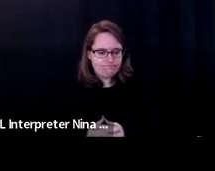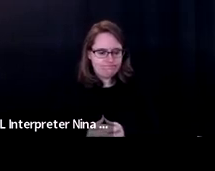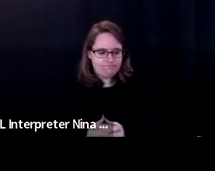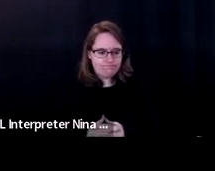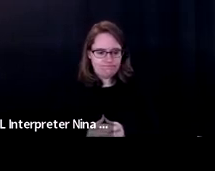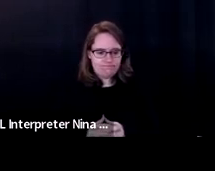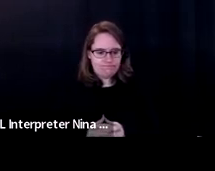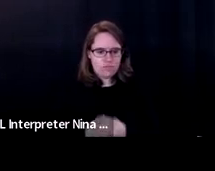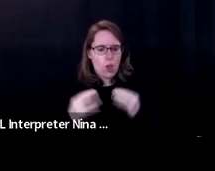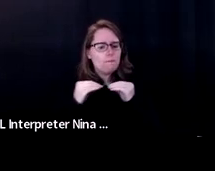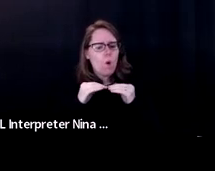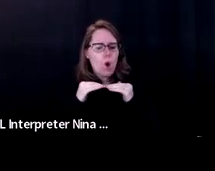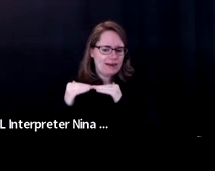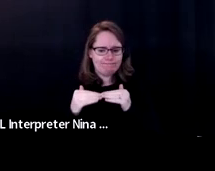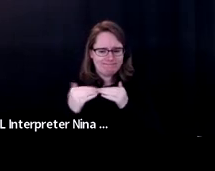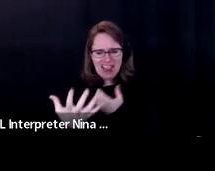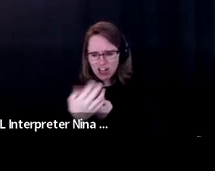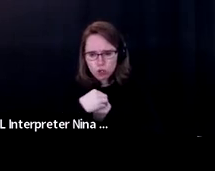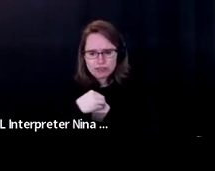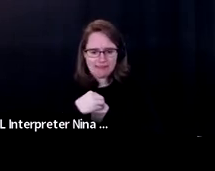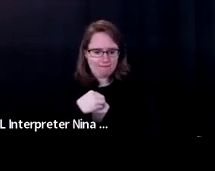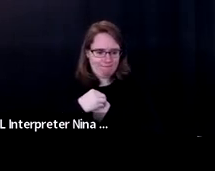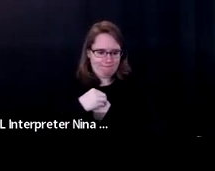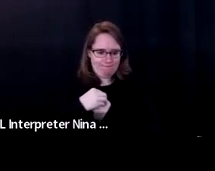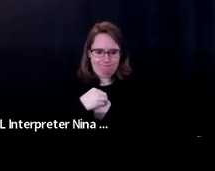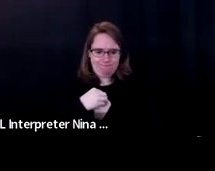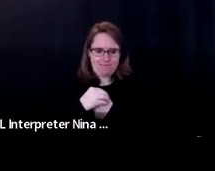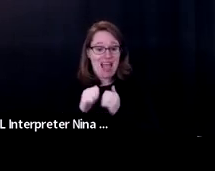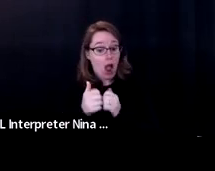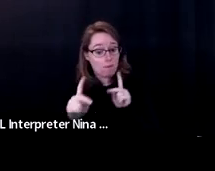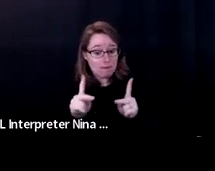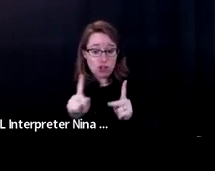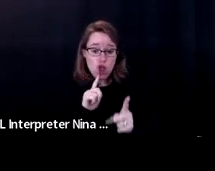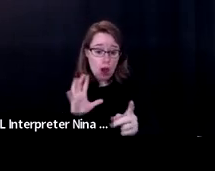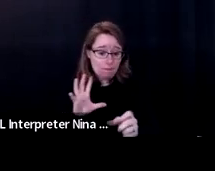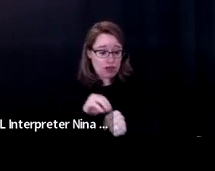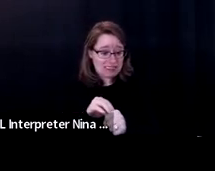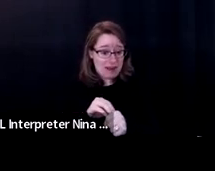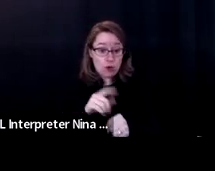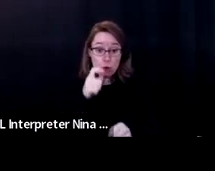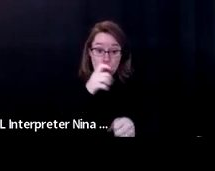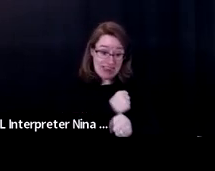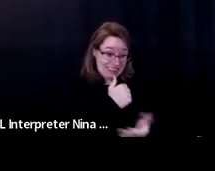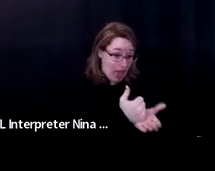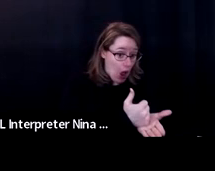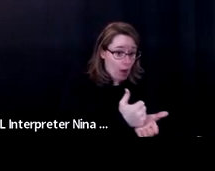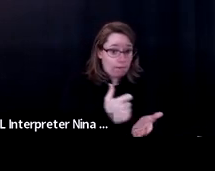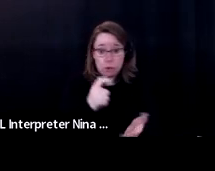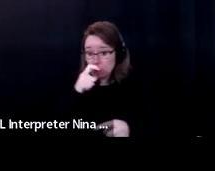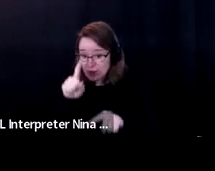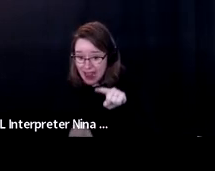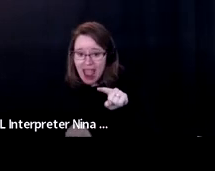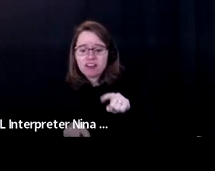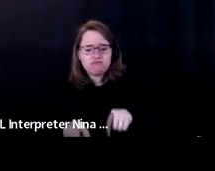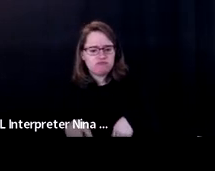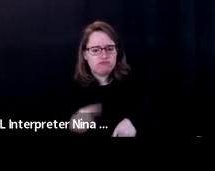way of thinking about the system itself, how people are participating in the system, who gets help or who doesn't, right? So that's just one of the things